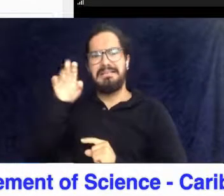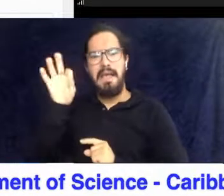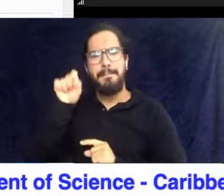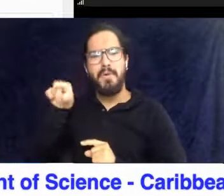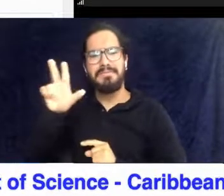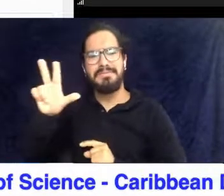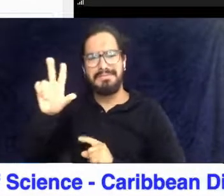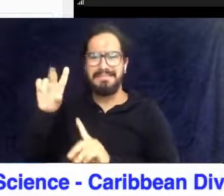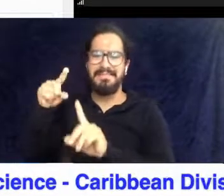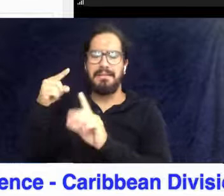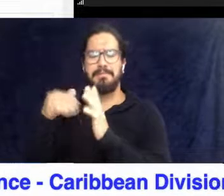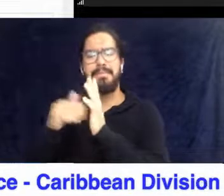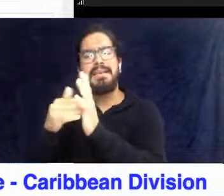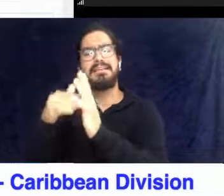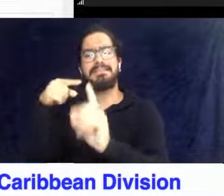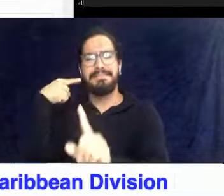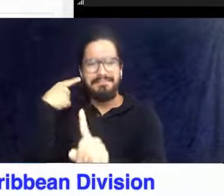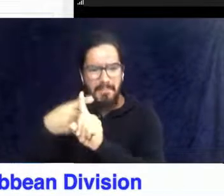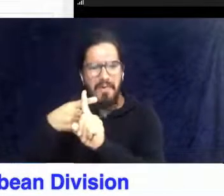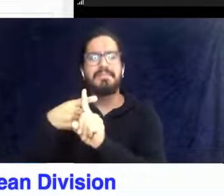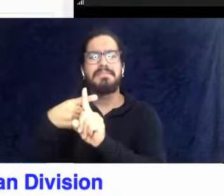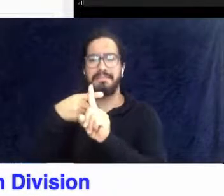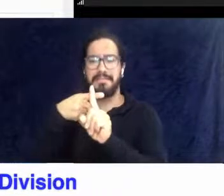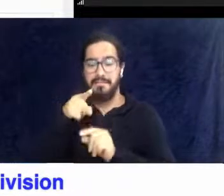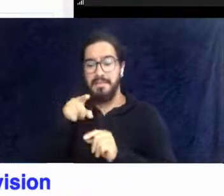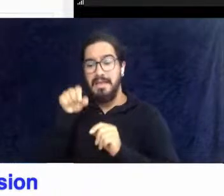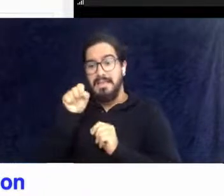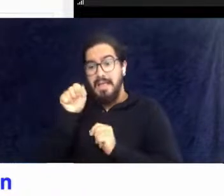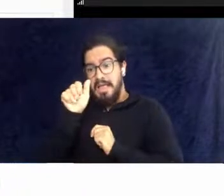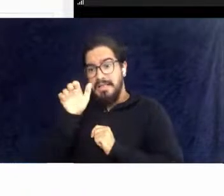Southeast Asia and Europe, both at 8.8 million.